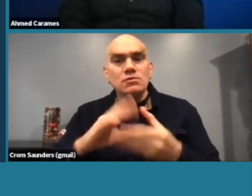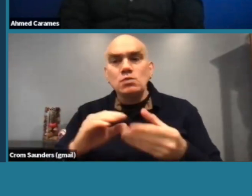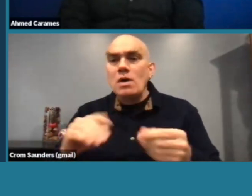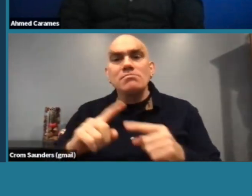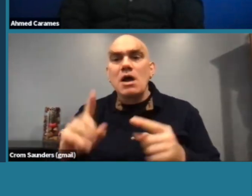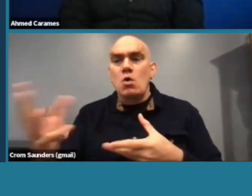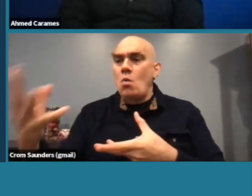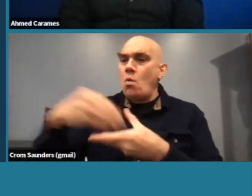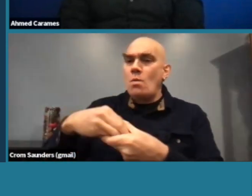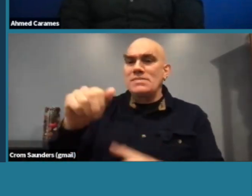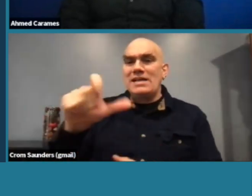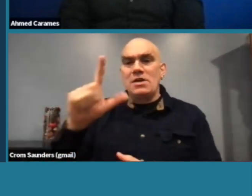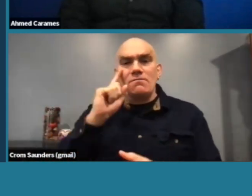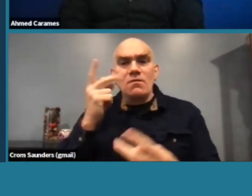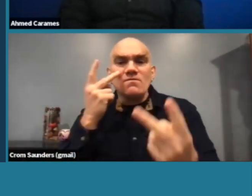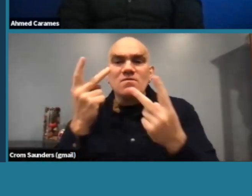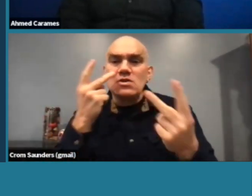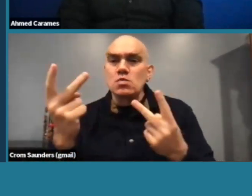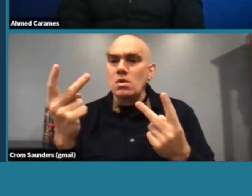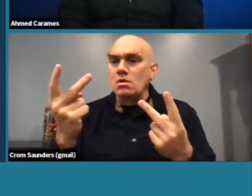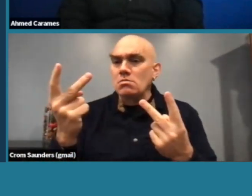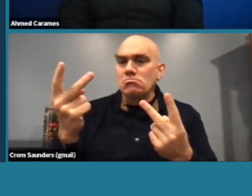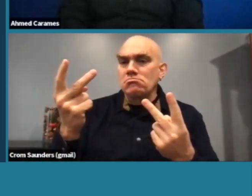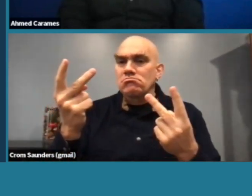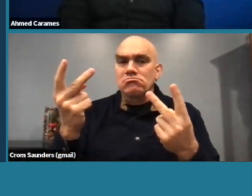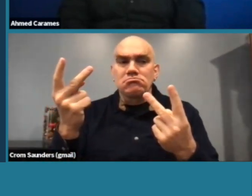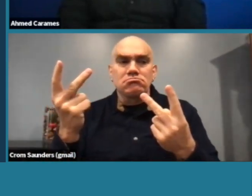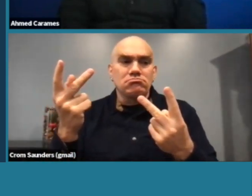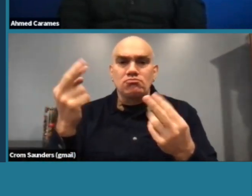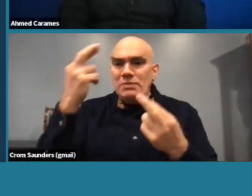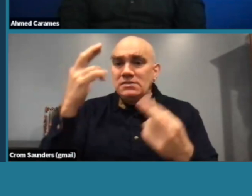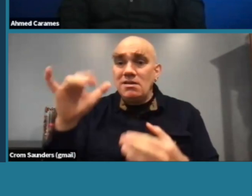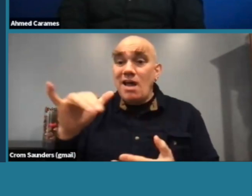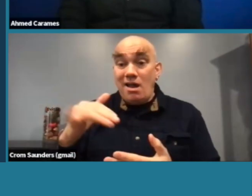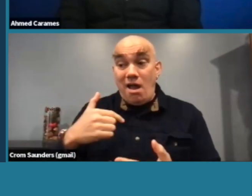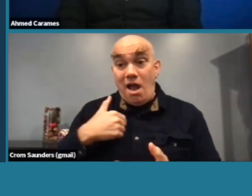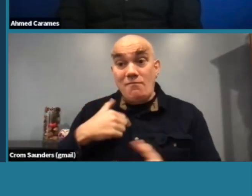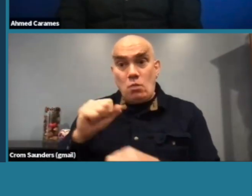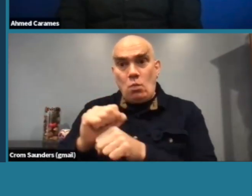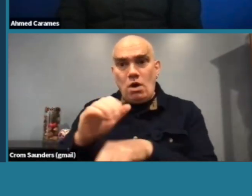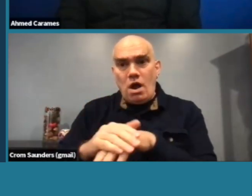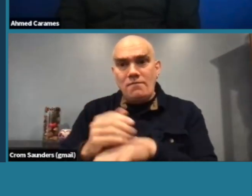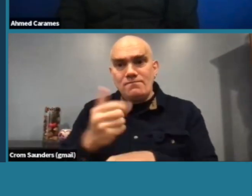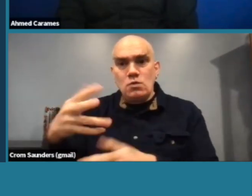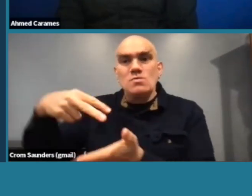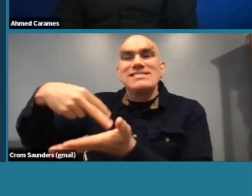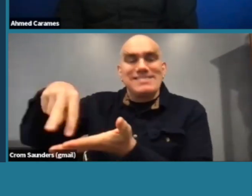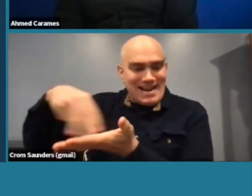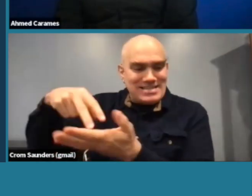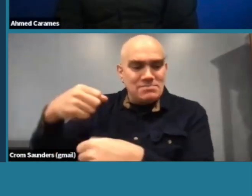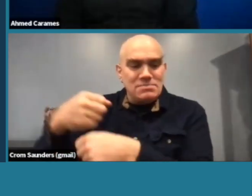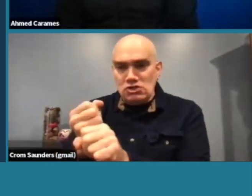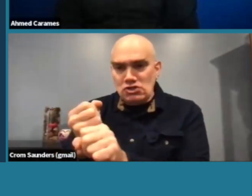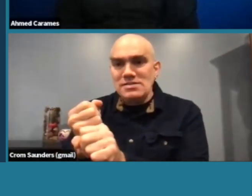sometimes they don't use any deaf characters. It might just be a hearing actor, but they may use sign language